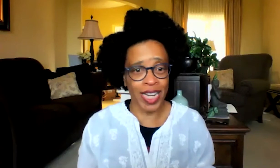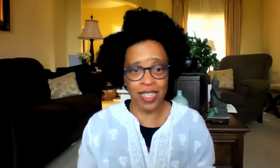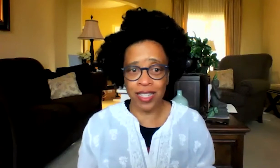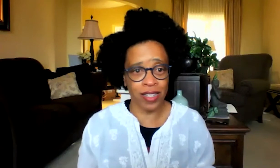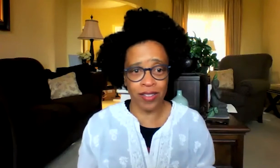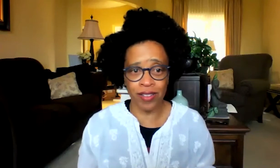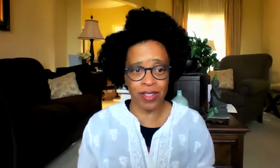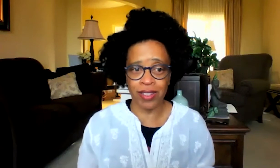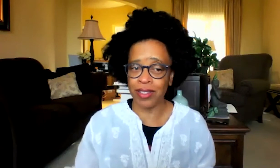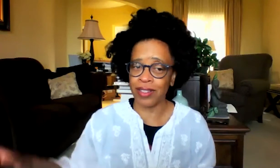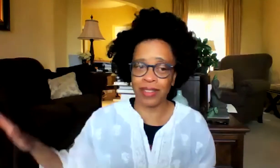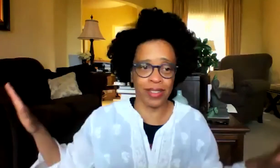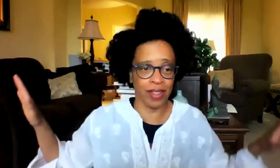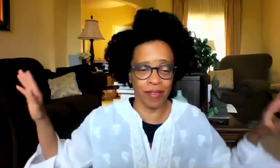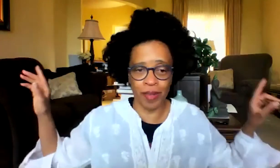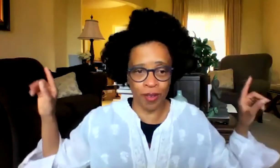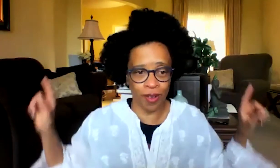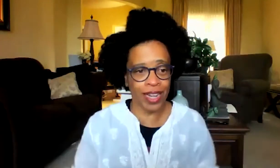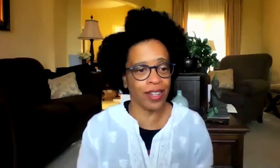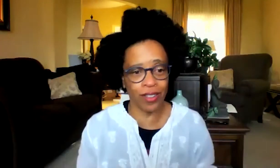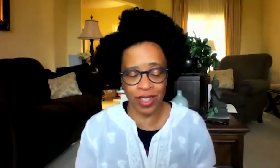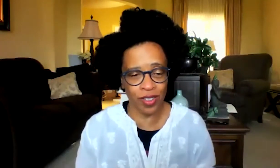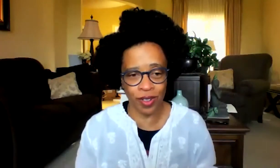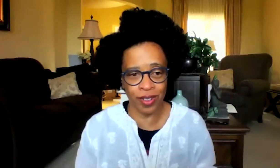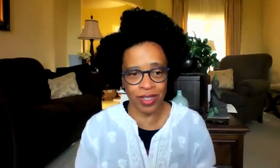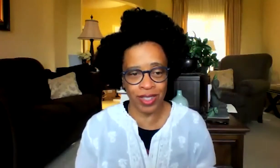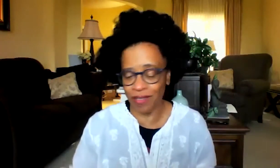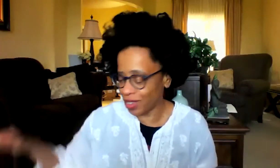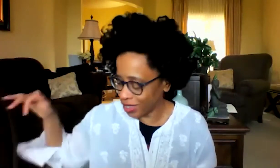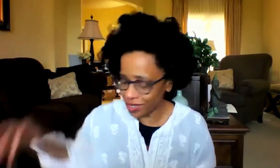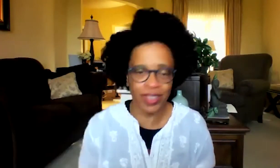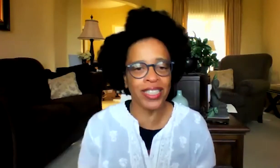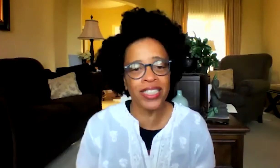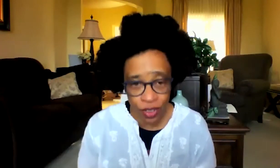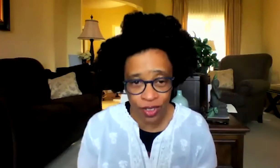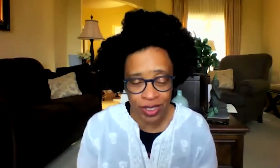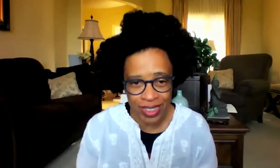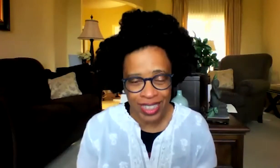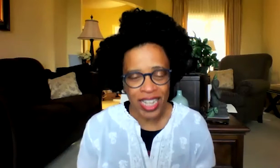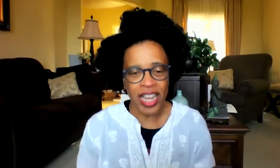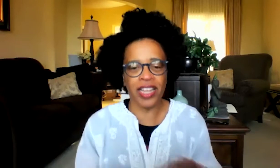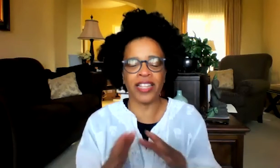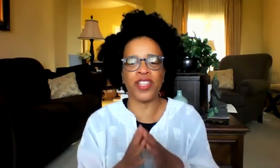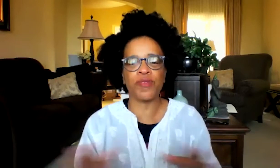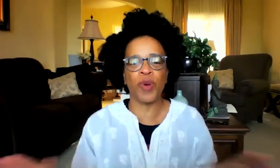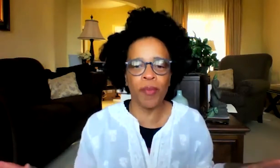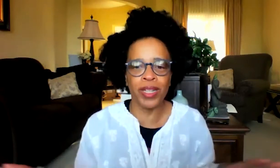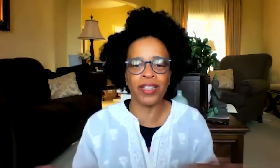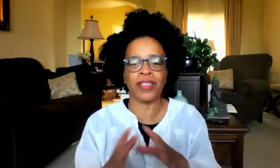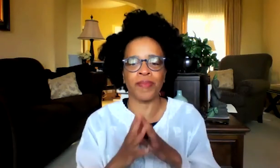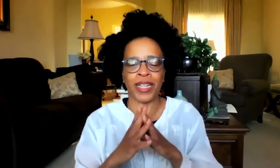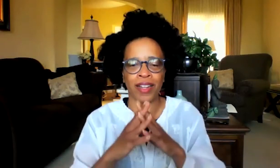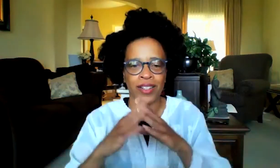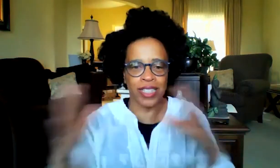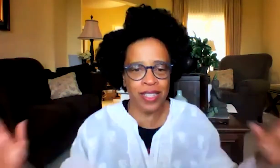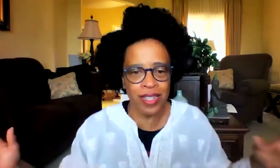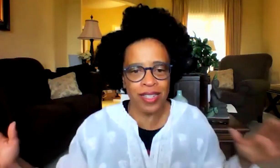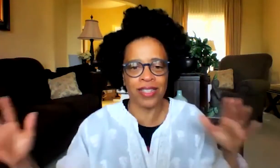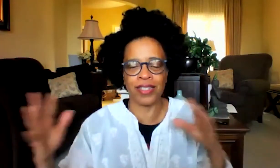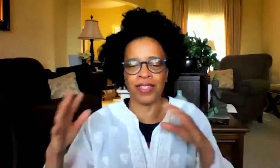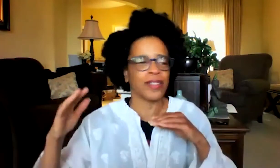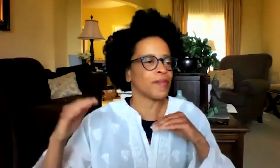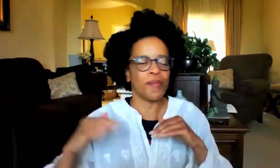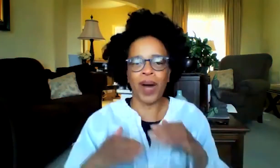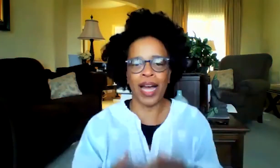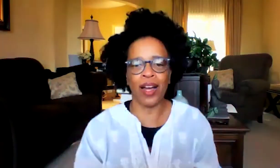All of our ancestors, they've been right here on this earth. They've lived on this earth. And in this moment, despite our